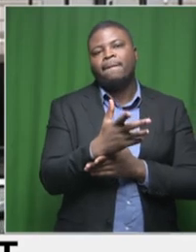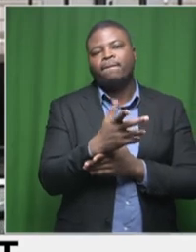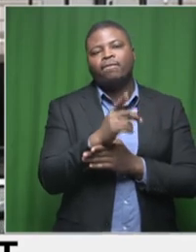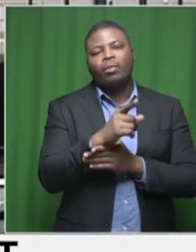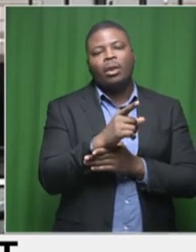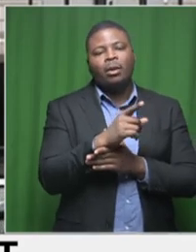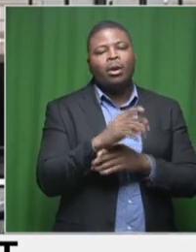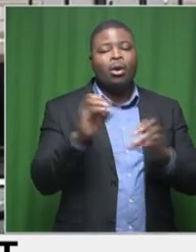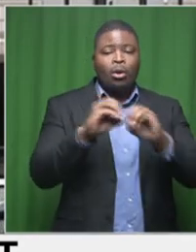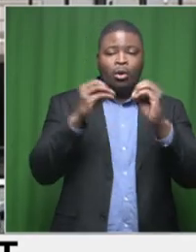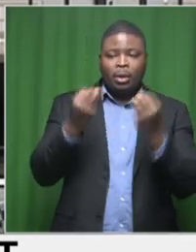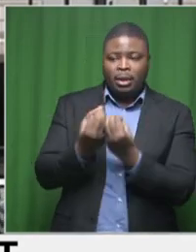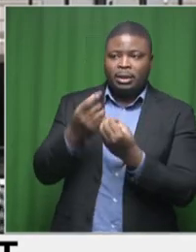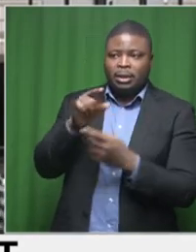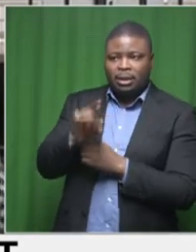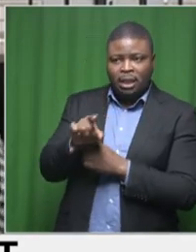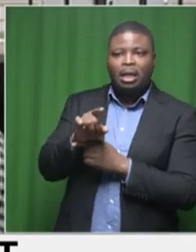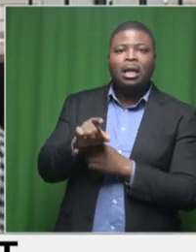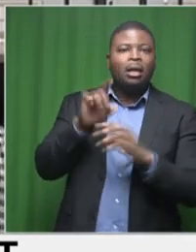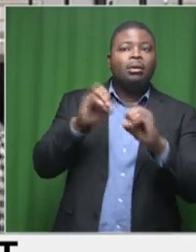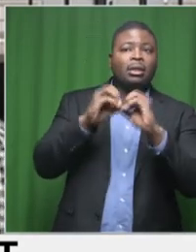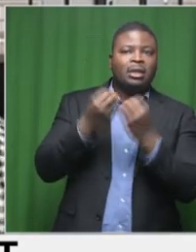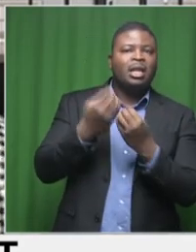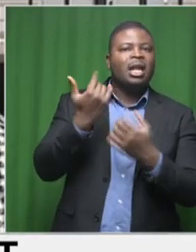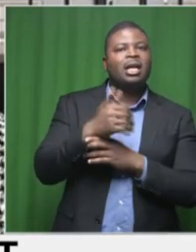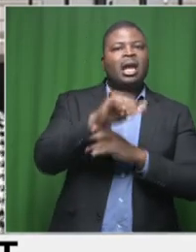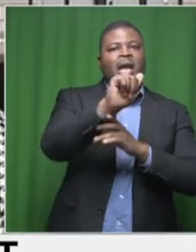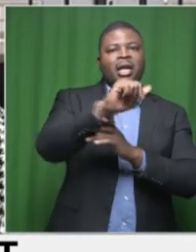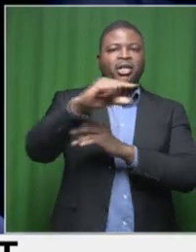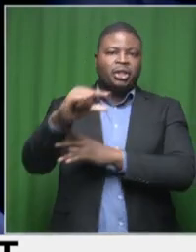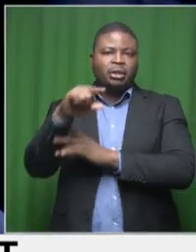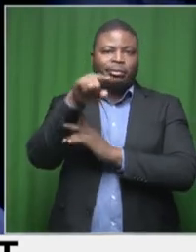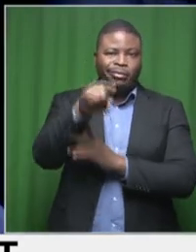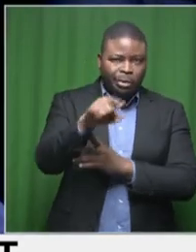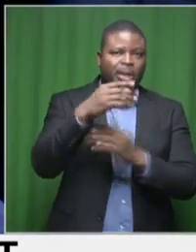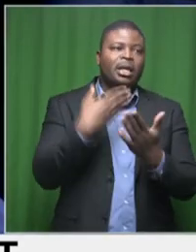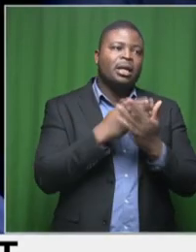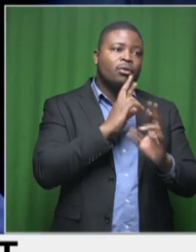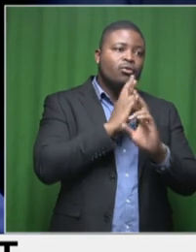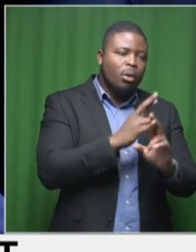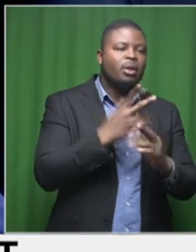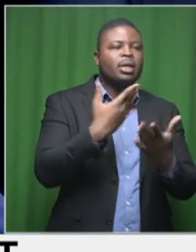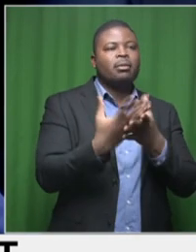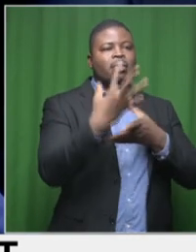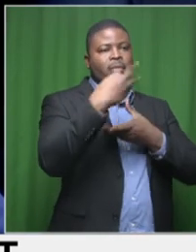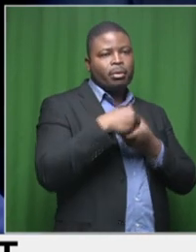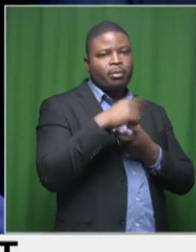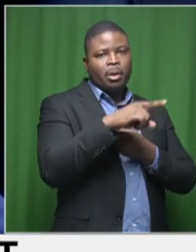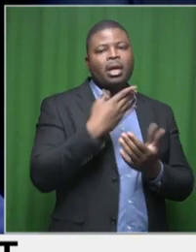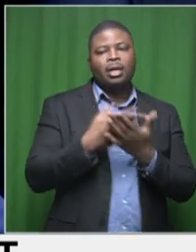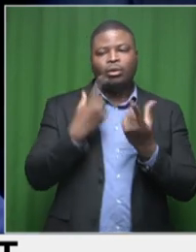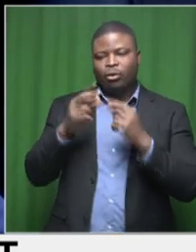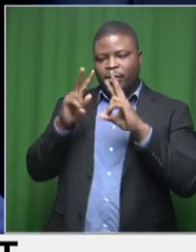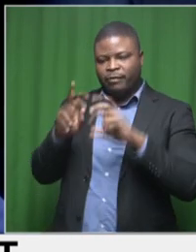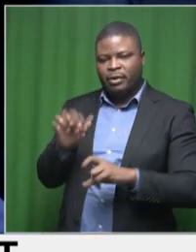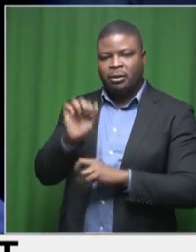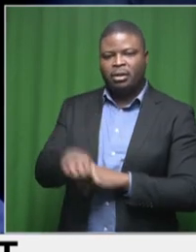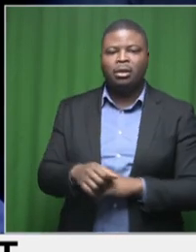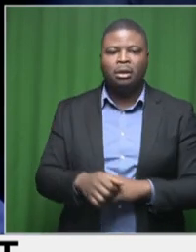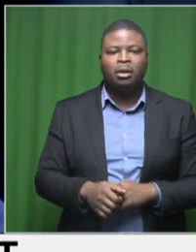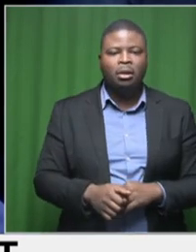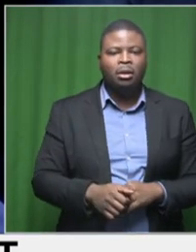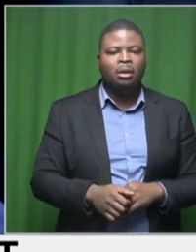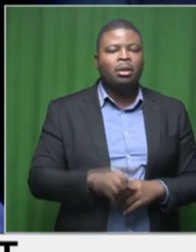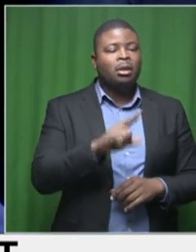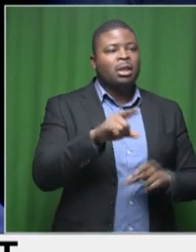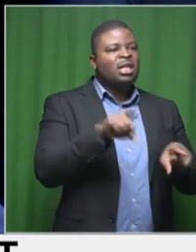entity as the Auditor General, is involved in this. The motion of no confidence against the Premier will be